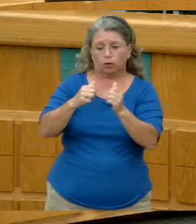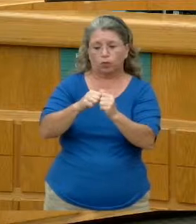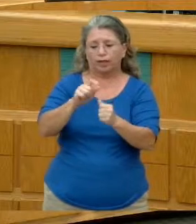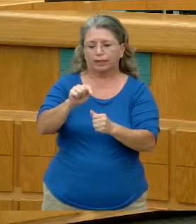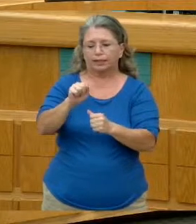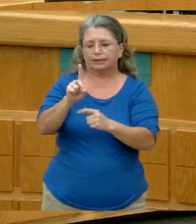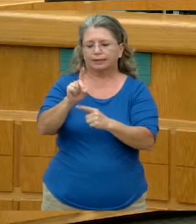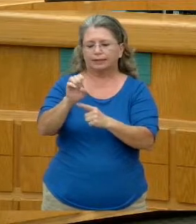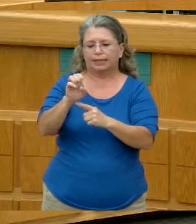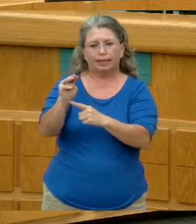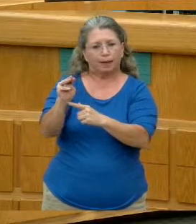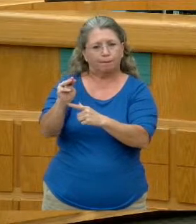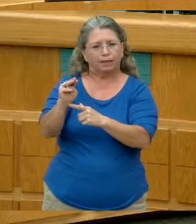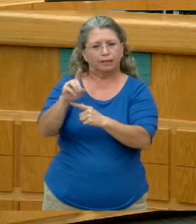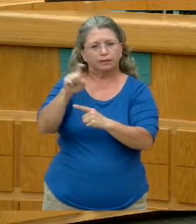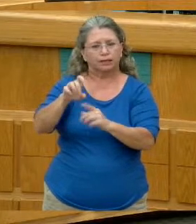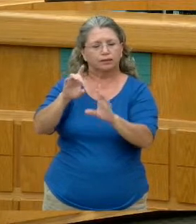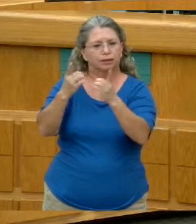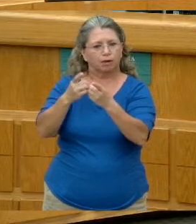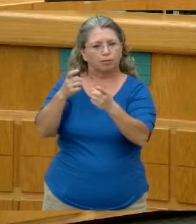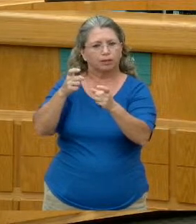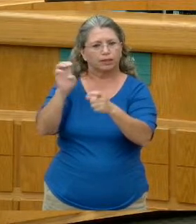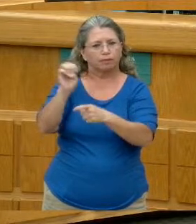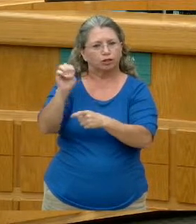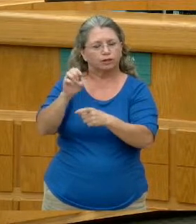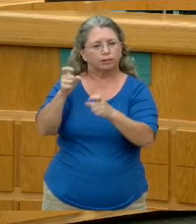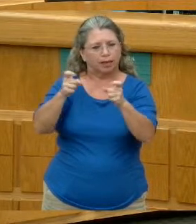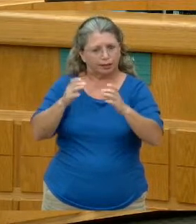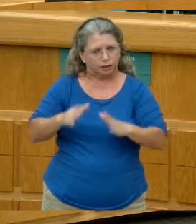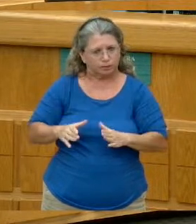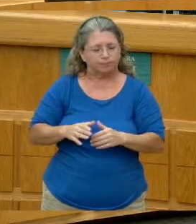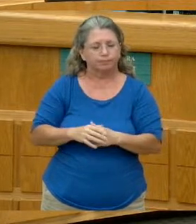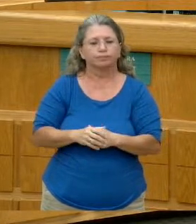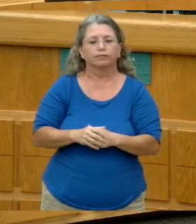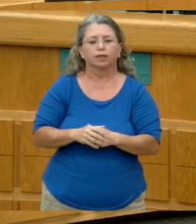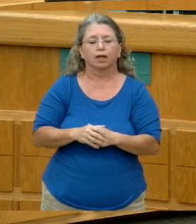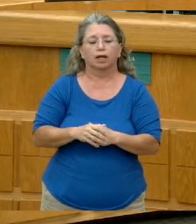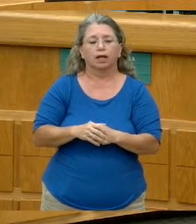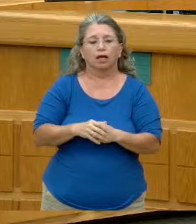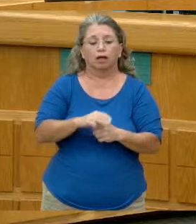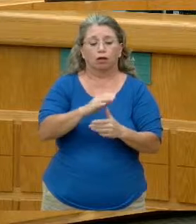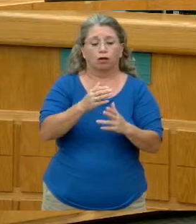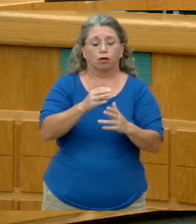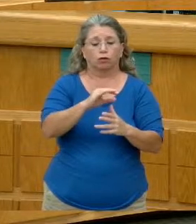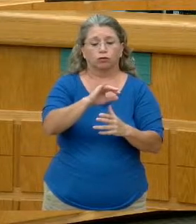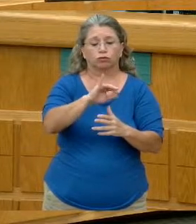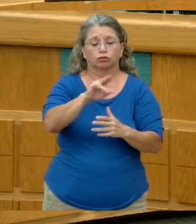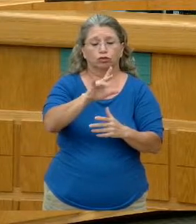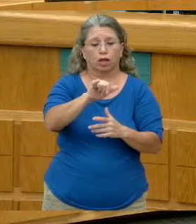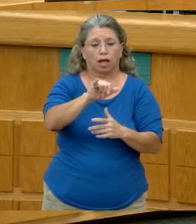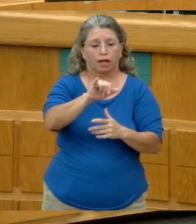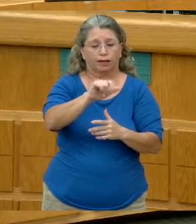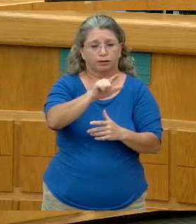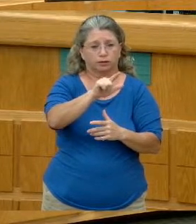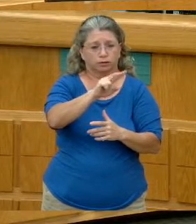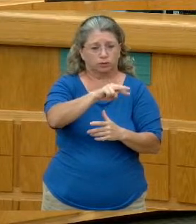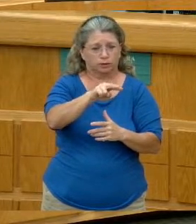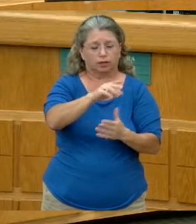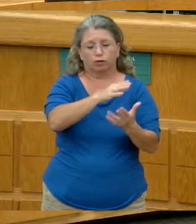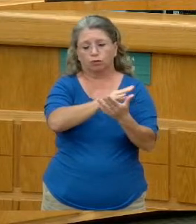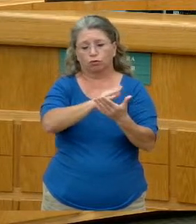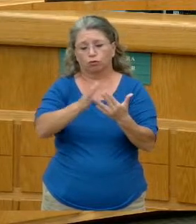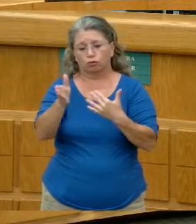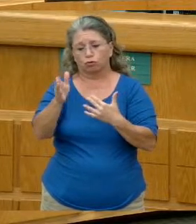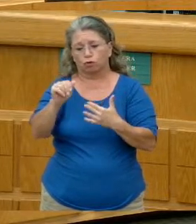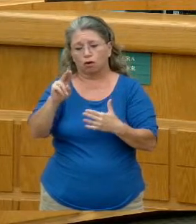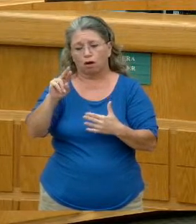Management. And I'm happy to say that from July 27th through August the 2nd, we're going to be using a new testing